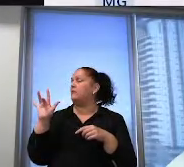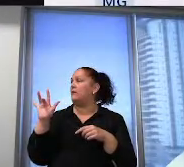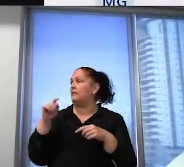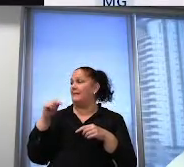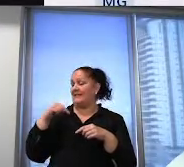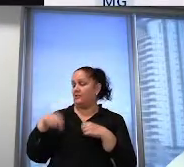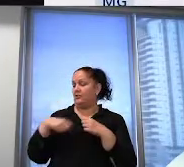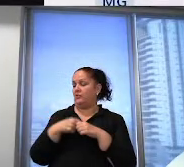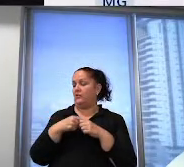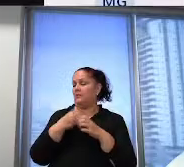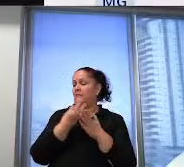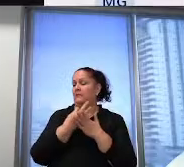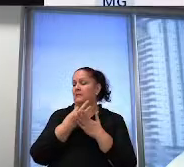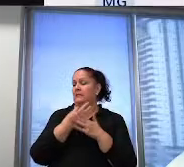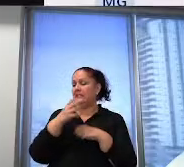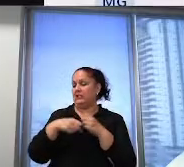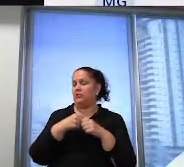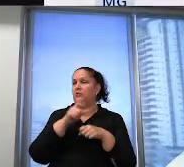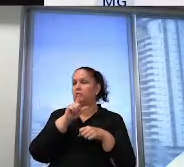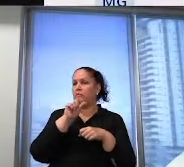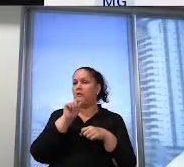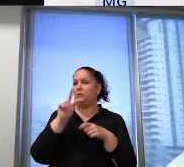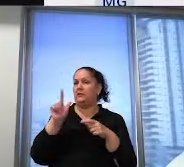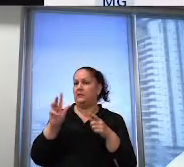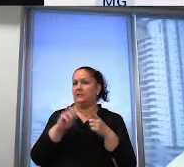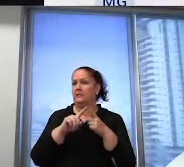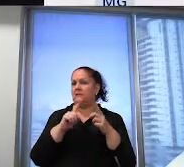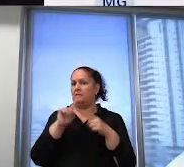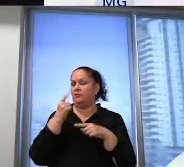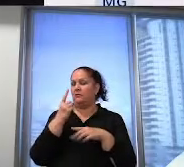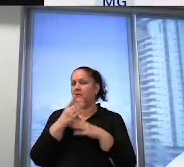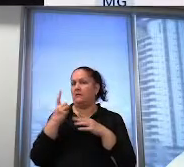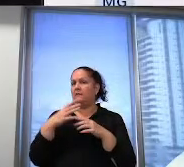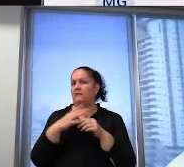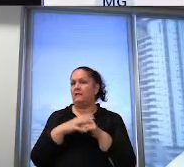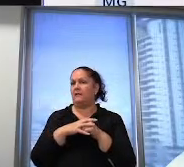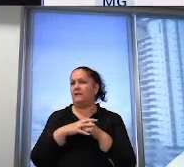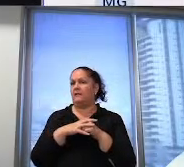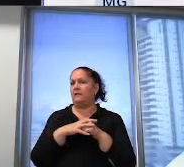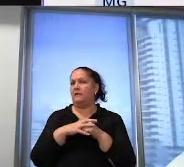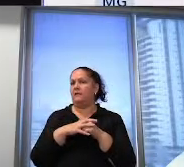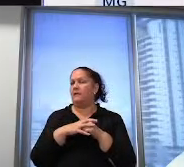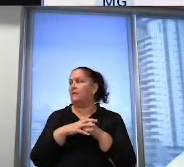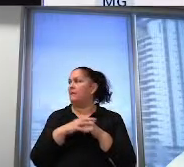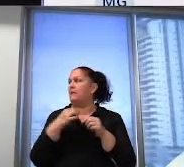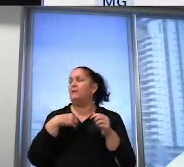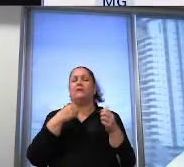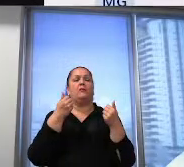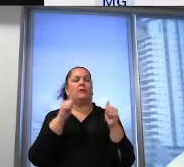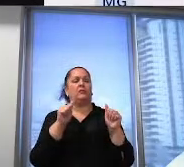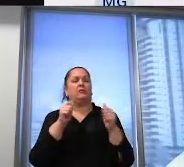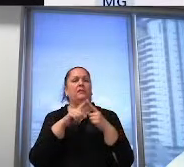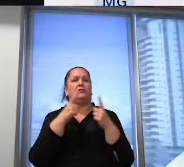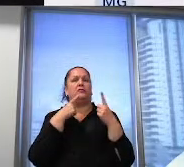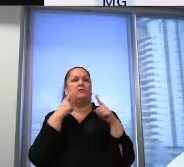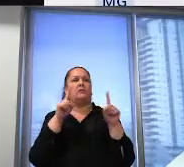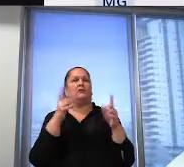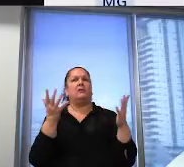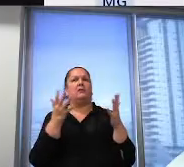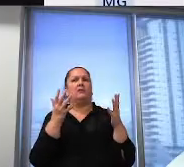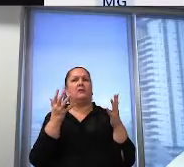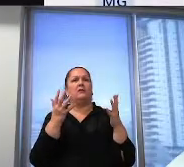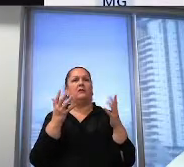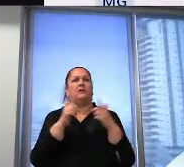2025. First half of fiscal year 26. Correct. Go ahead. What we're trying to